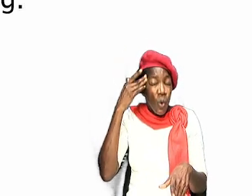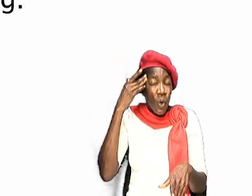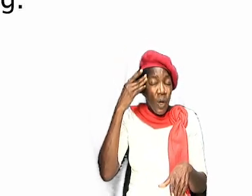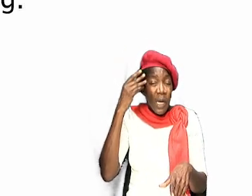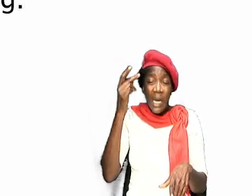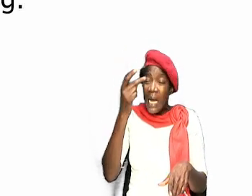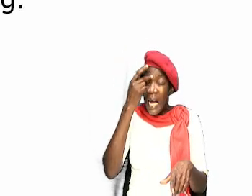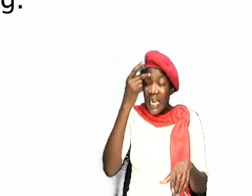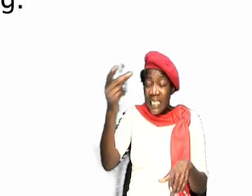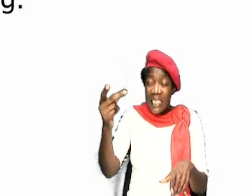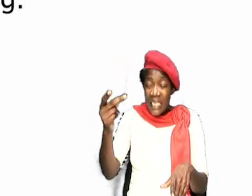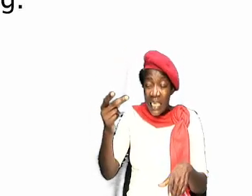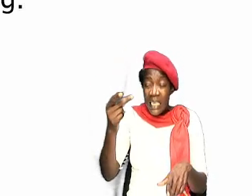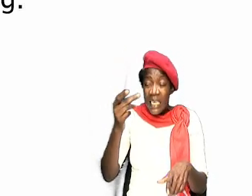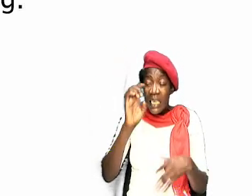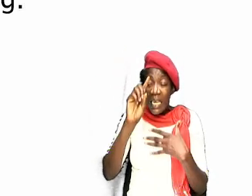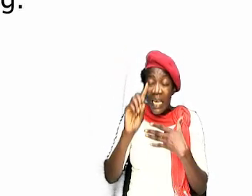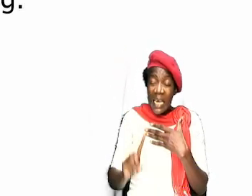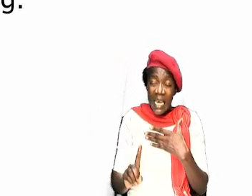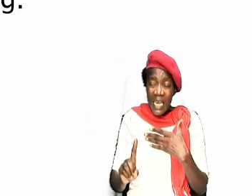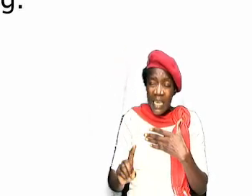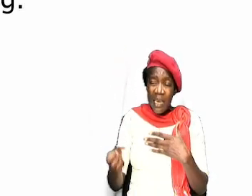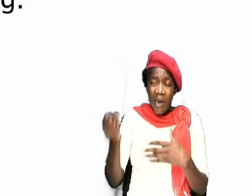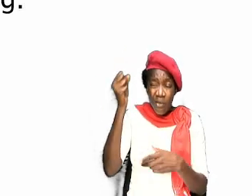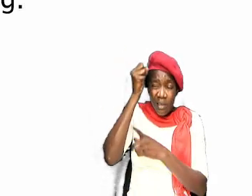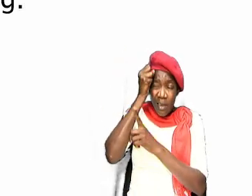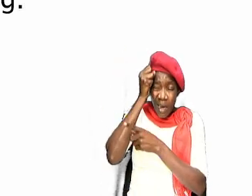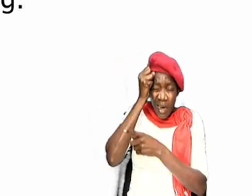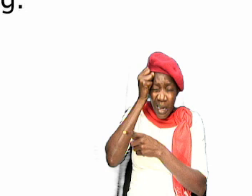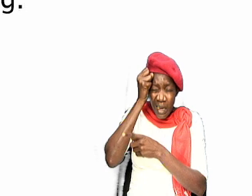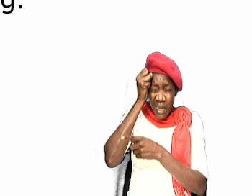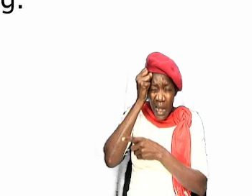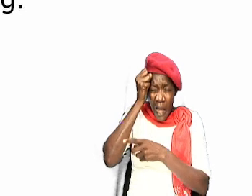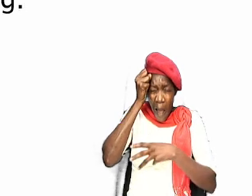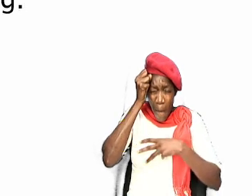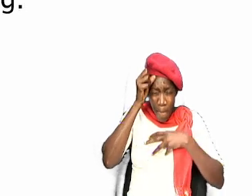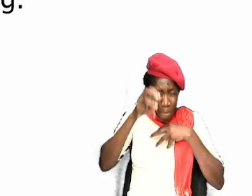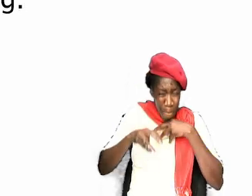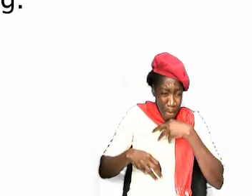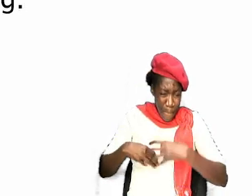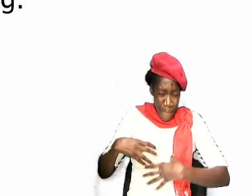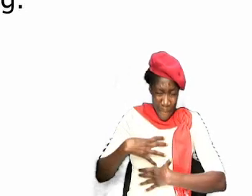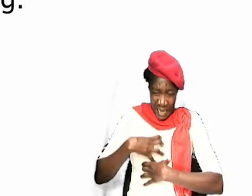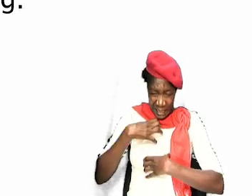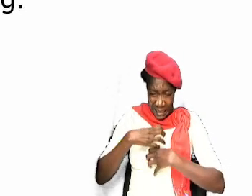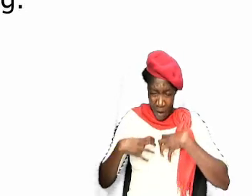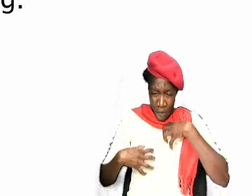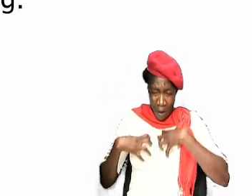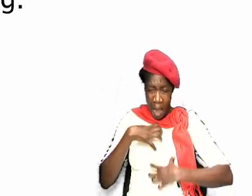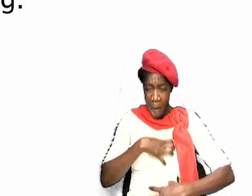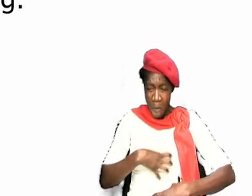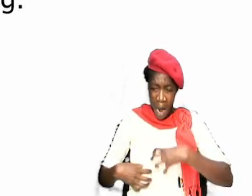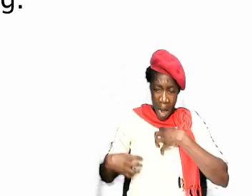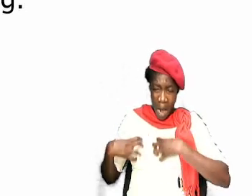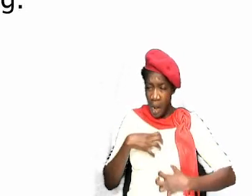the end of Saul, and he saw how miserable Saul was, when he was confronted, he said, look here, cast me not away